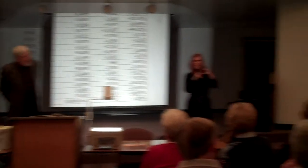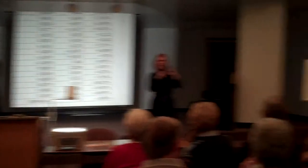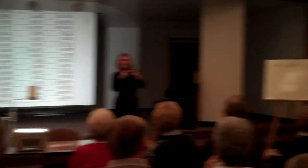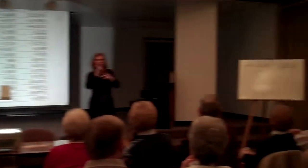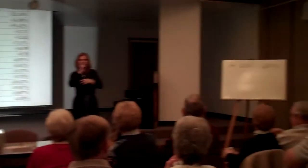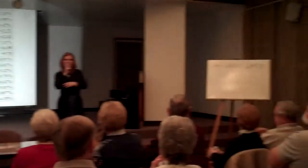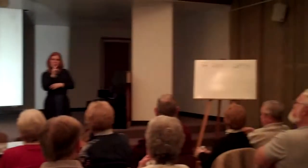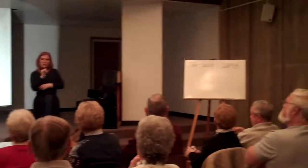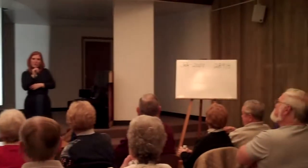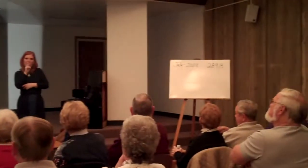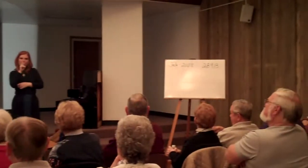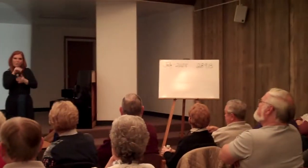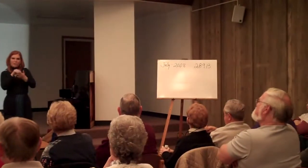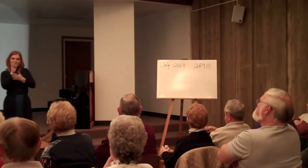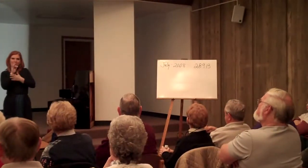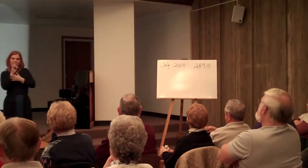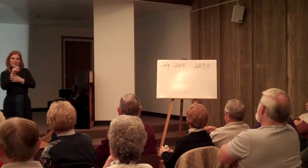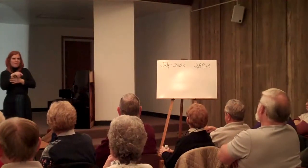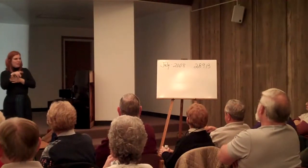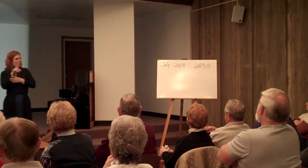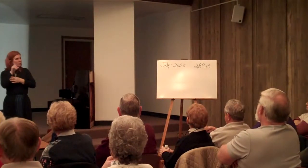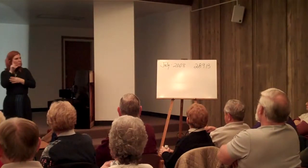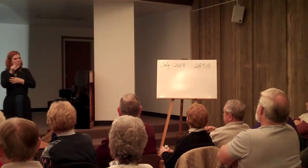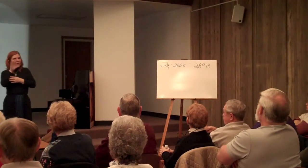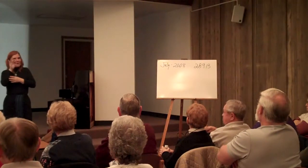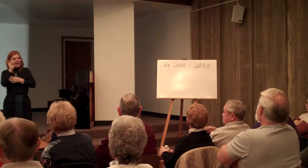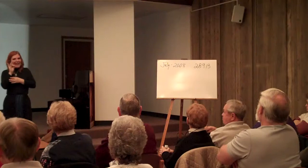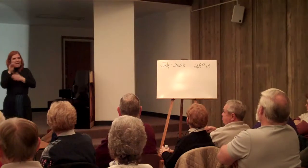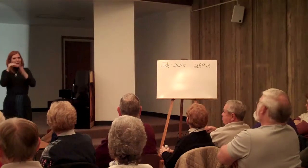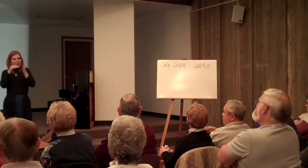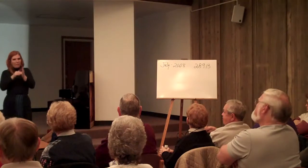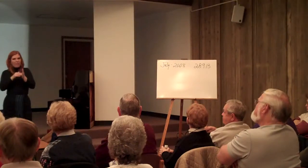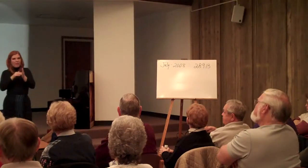population in July of 2008 was